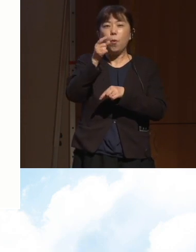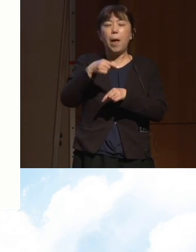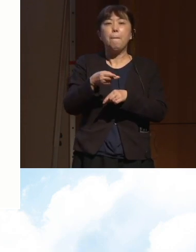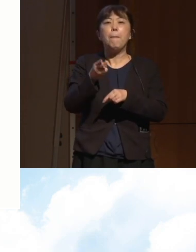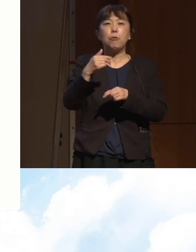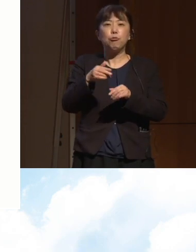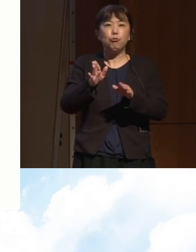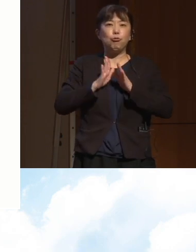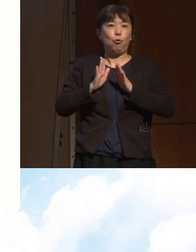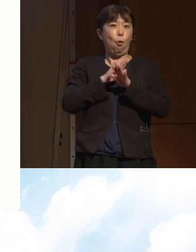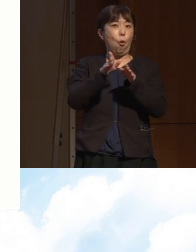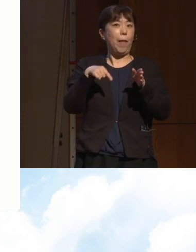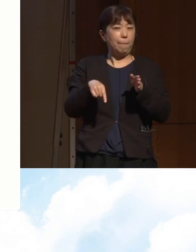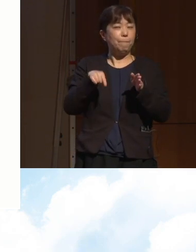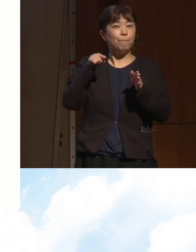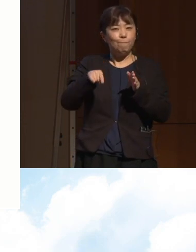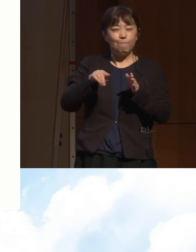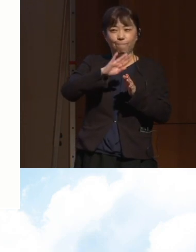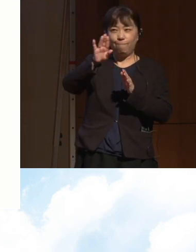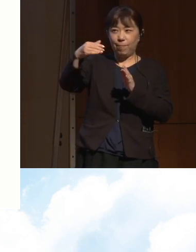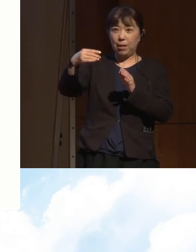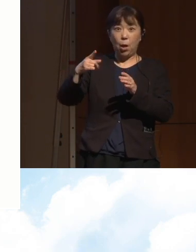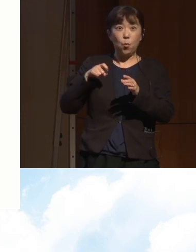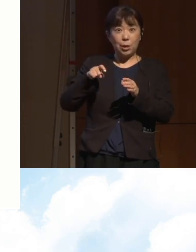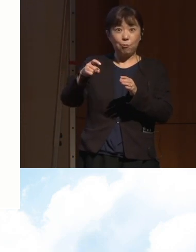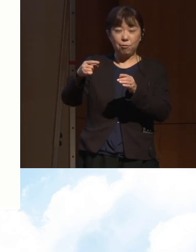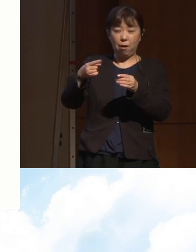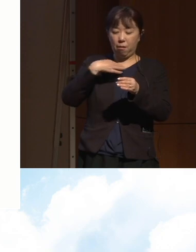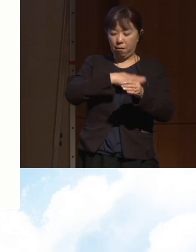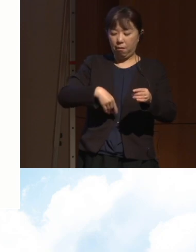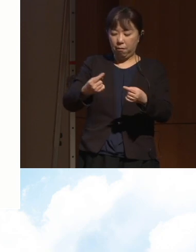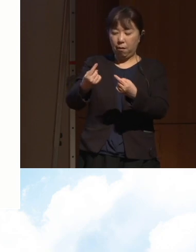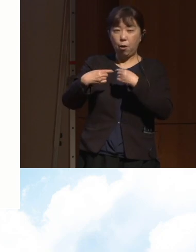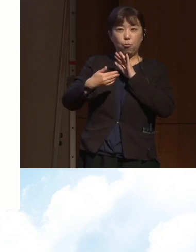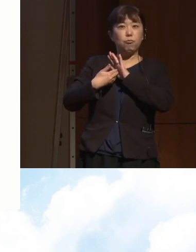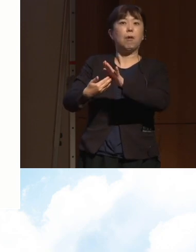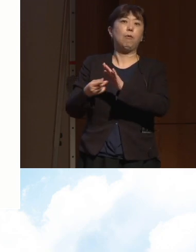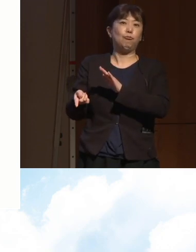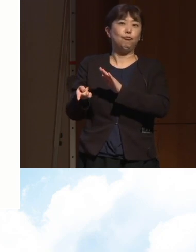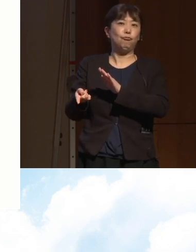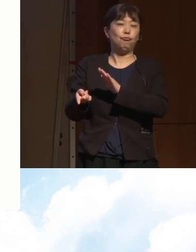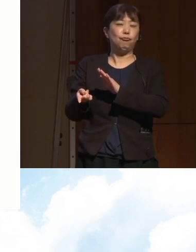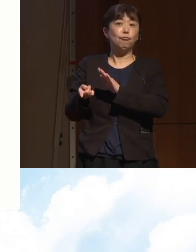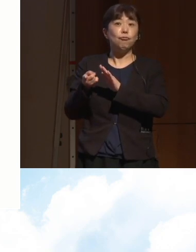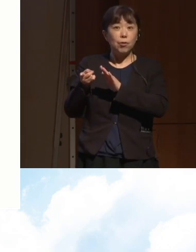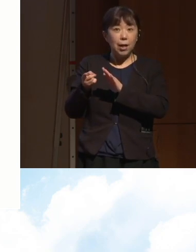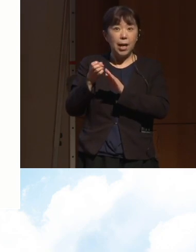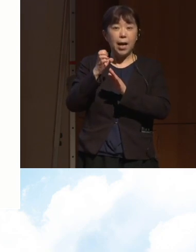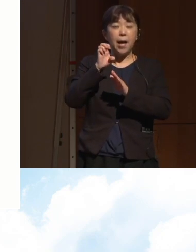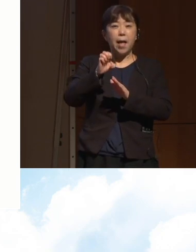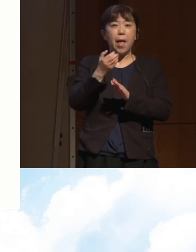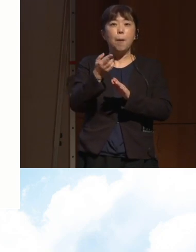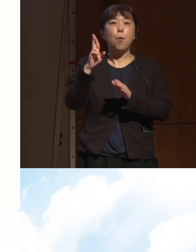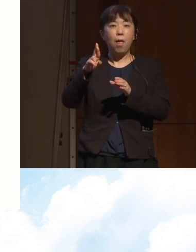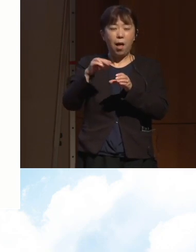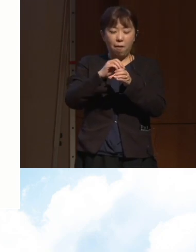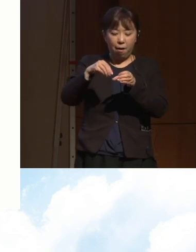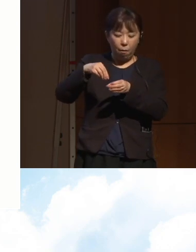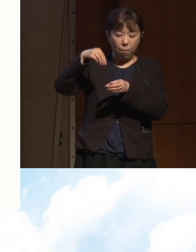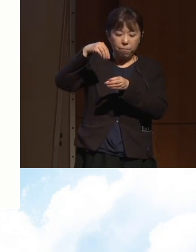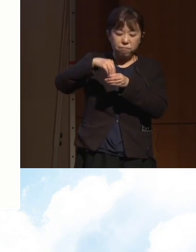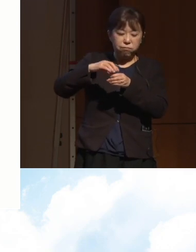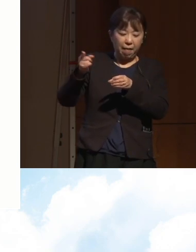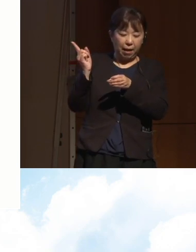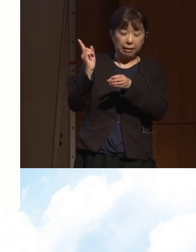is interesting because its receptor is not on the cell surface. So it attaches to cells basically through sticky